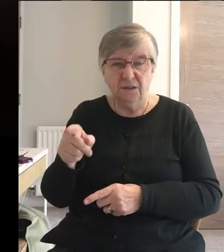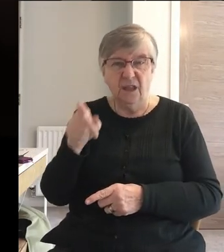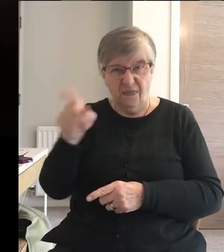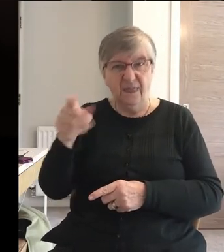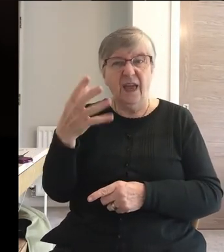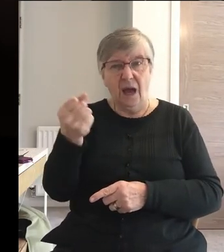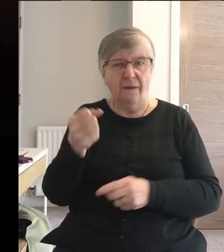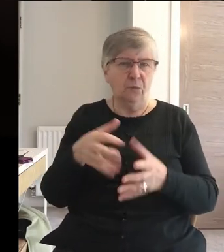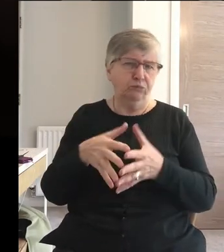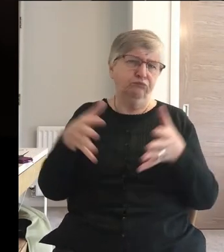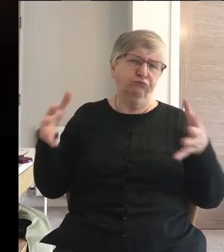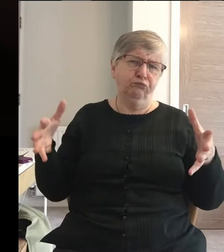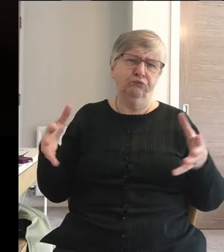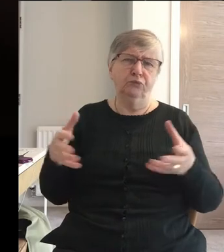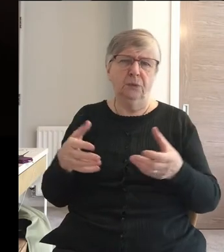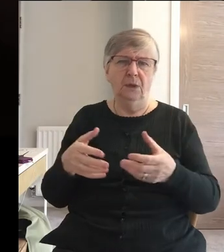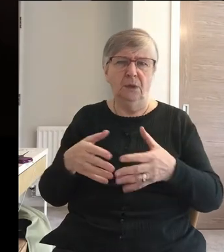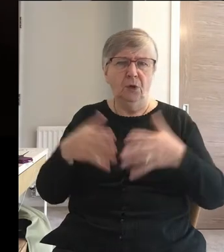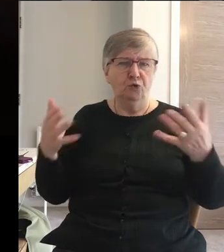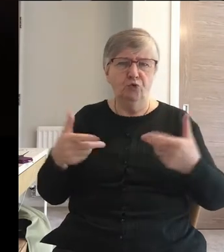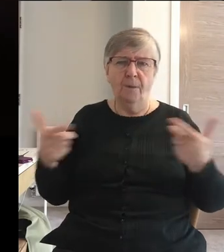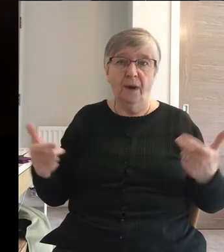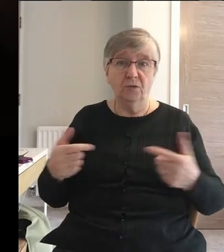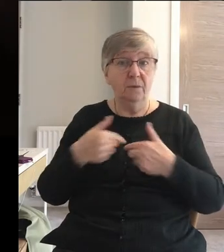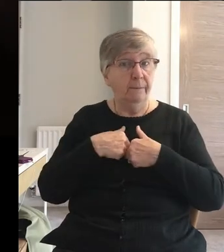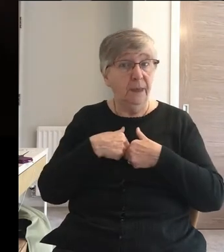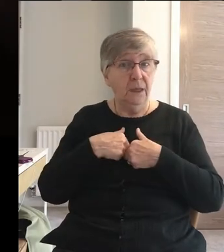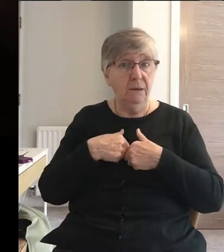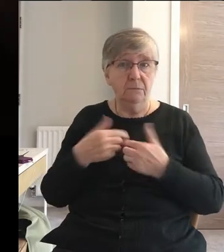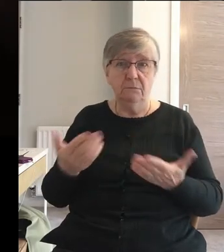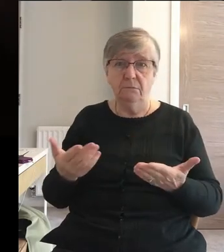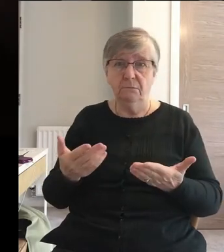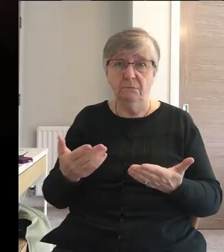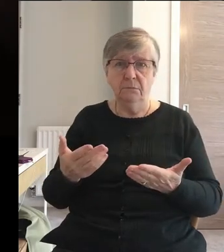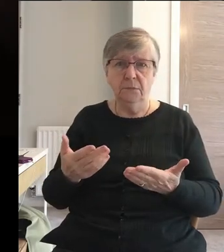ones with huge luxury and extravagance. Me?